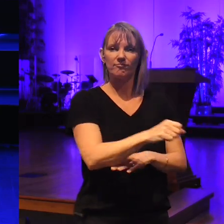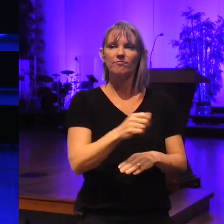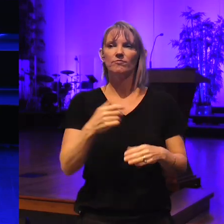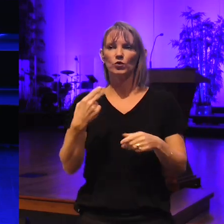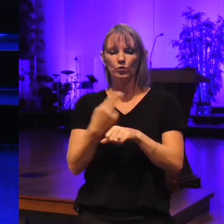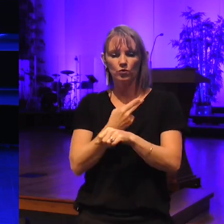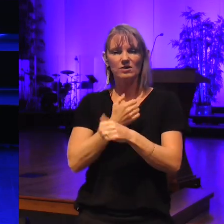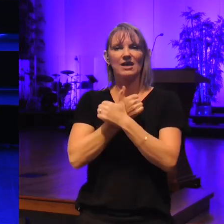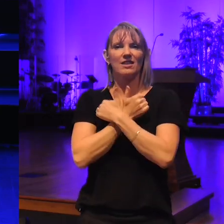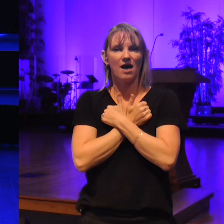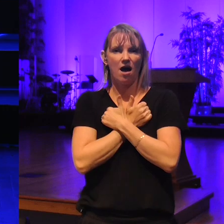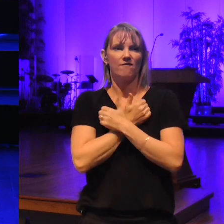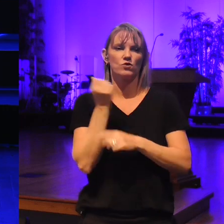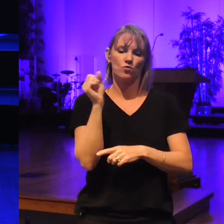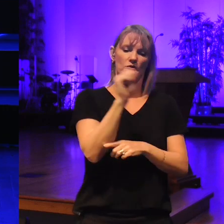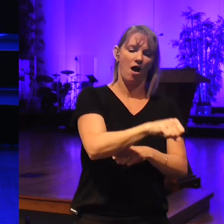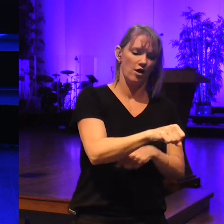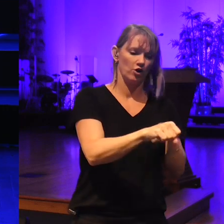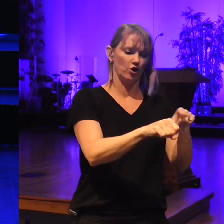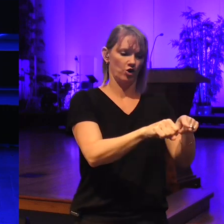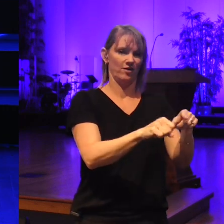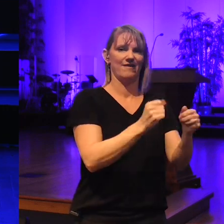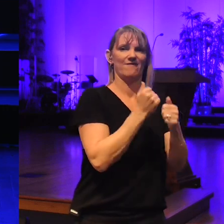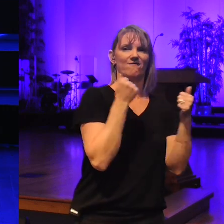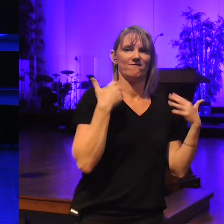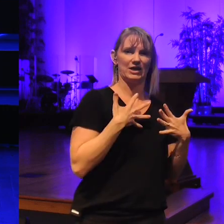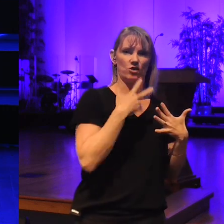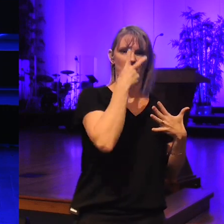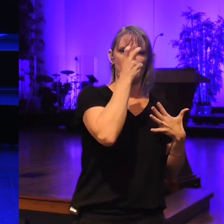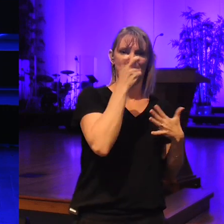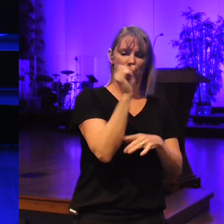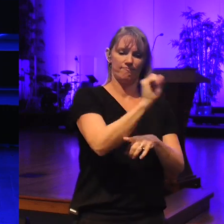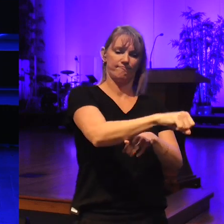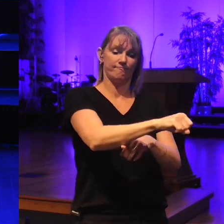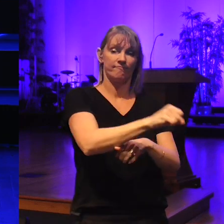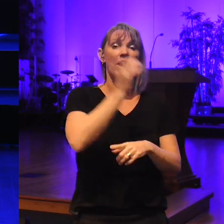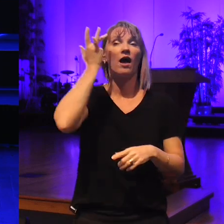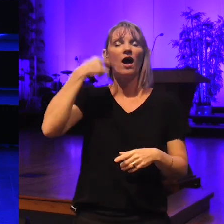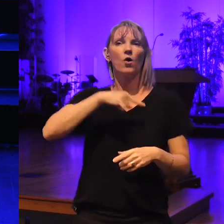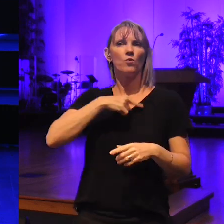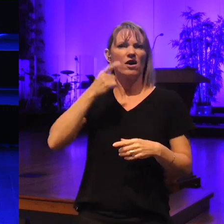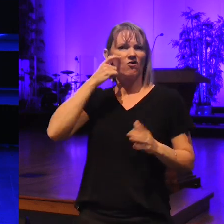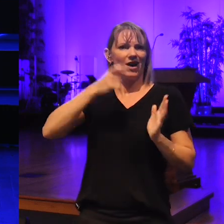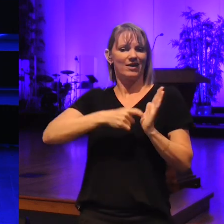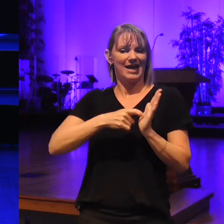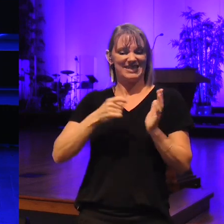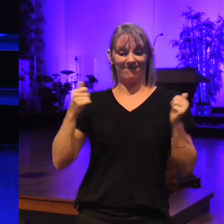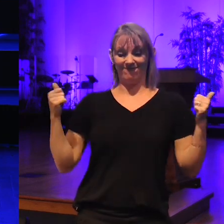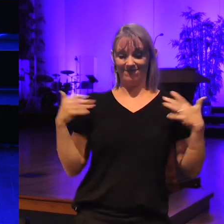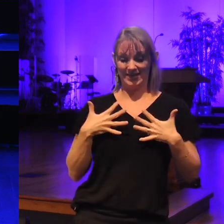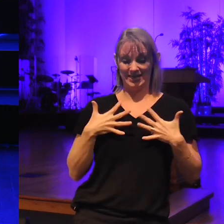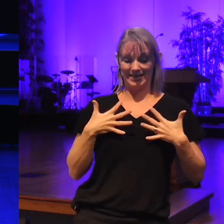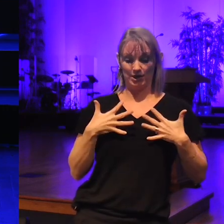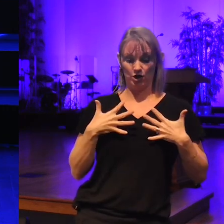of love to conquer fear and doubt. For we recognize that fear is